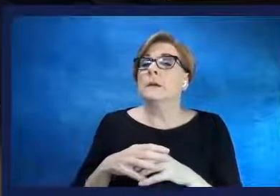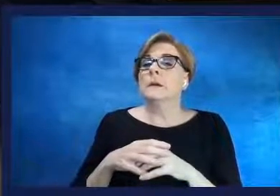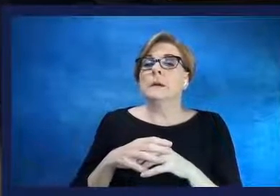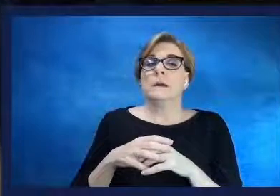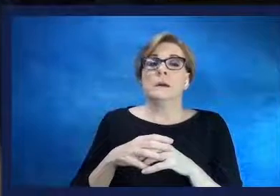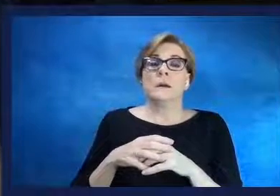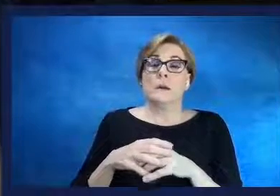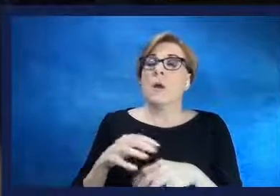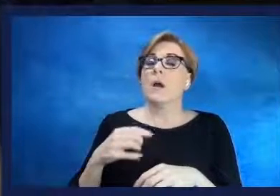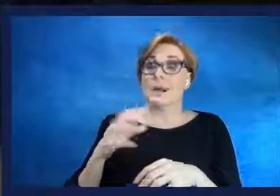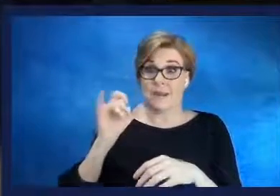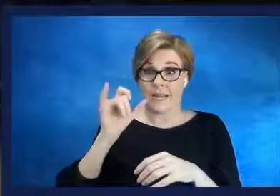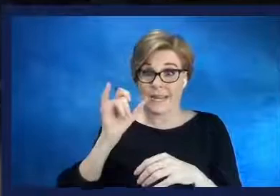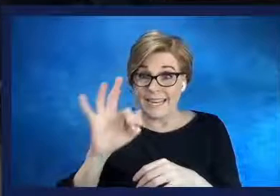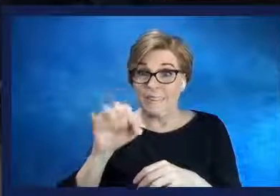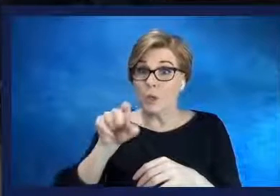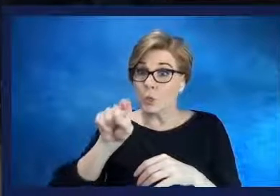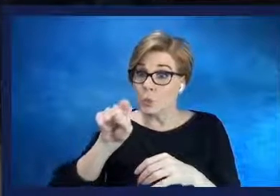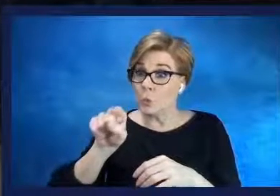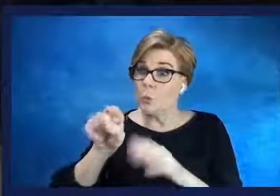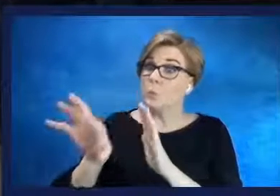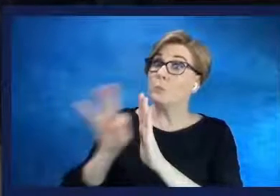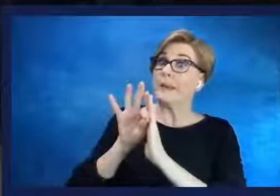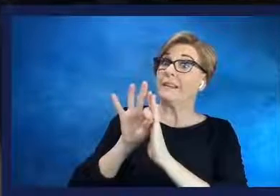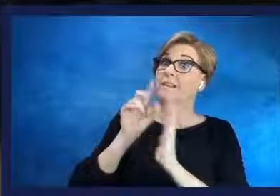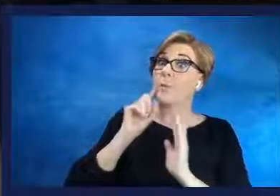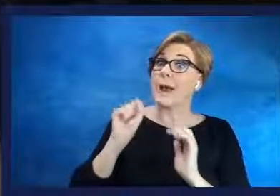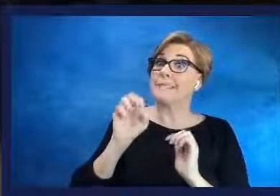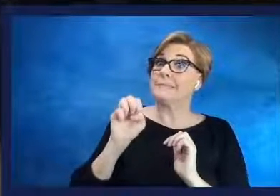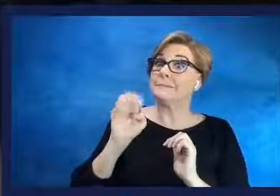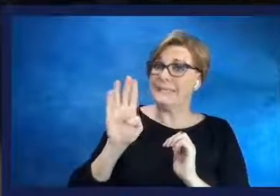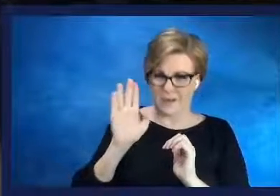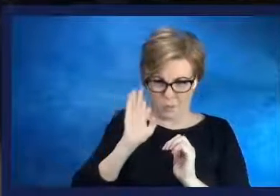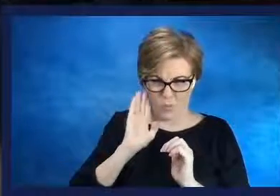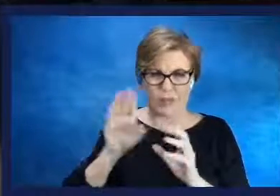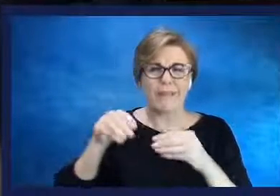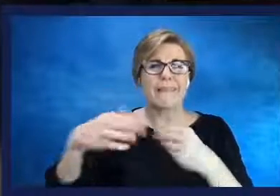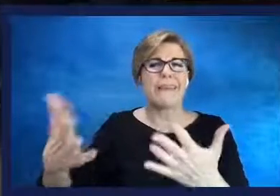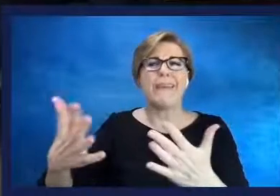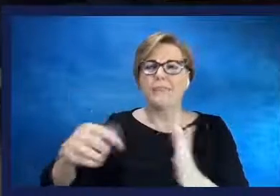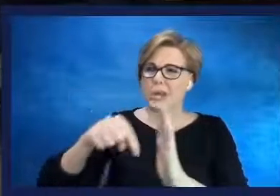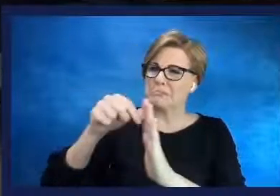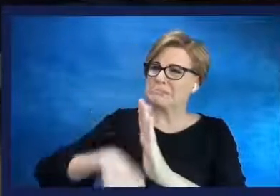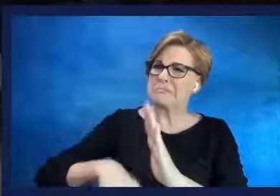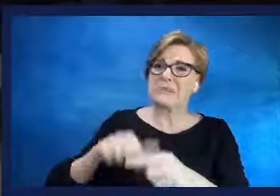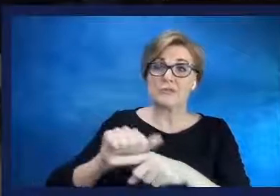training, because there's a lot of things that go in, and part of the video when we talk about how you communicate.